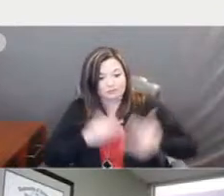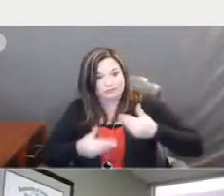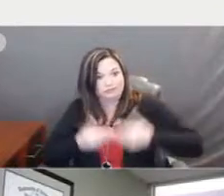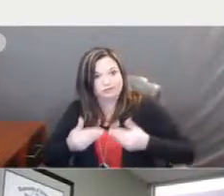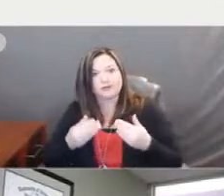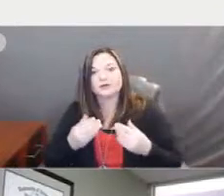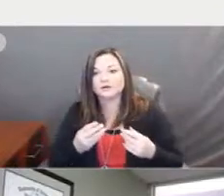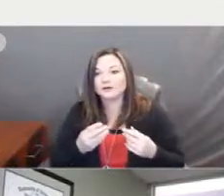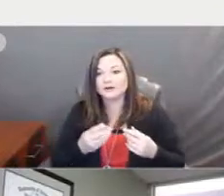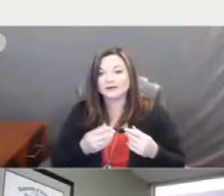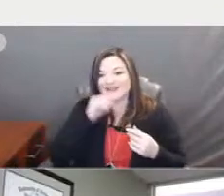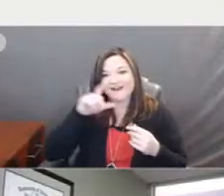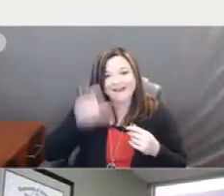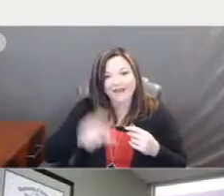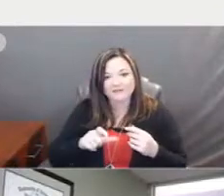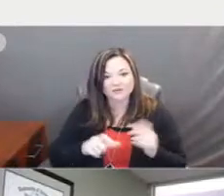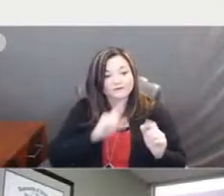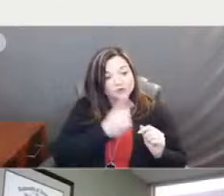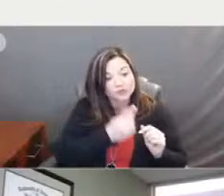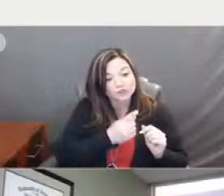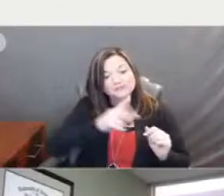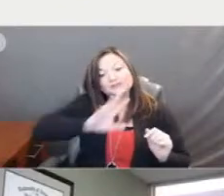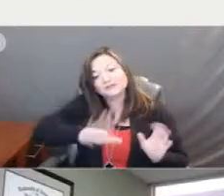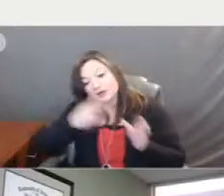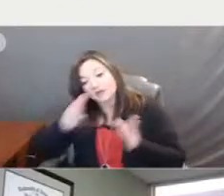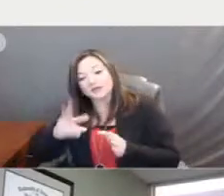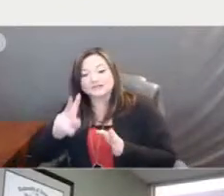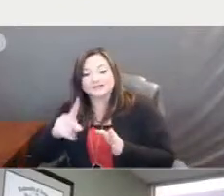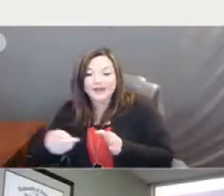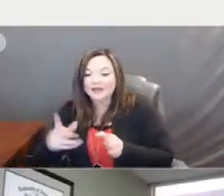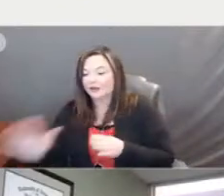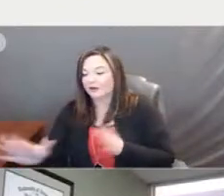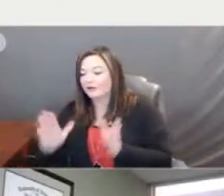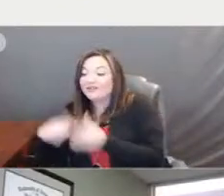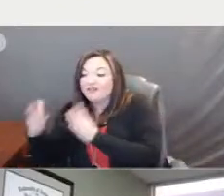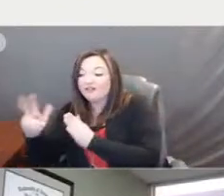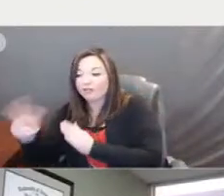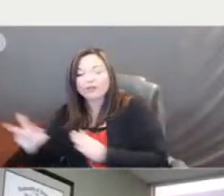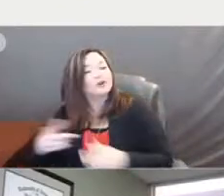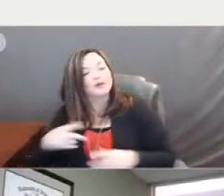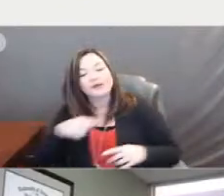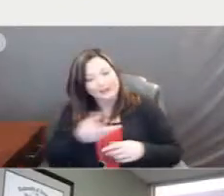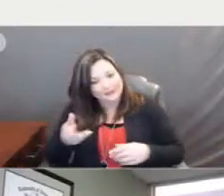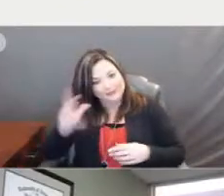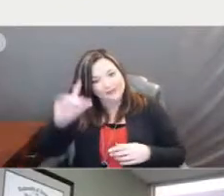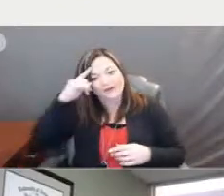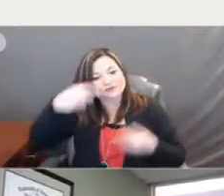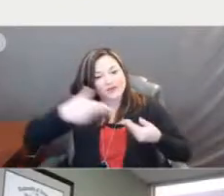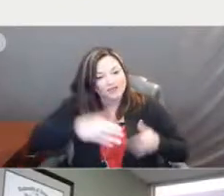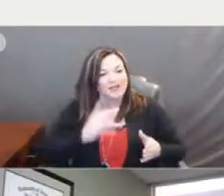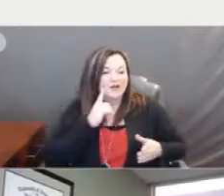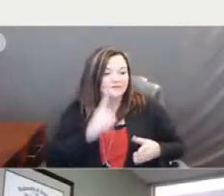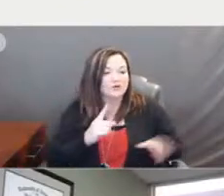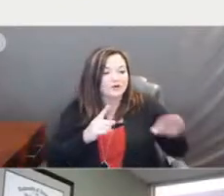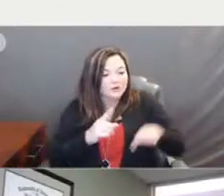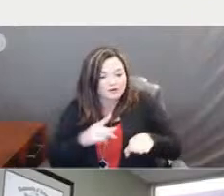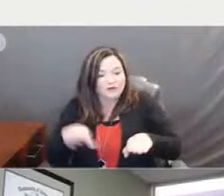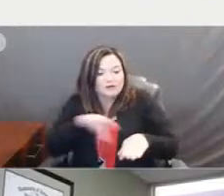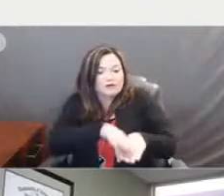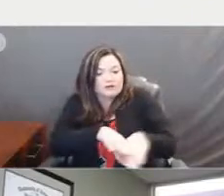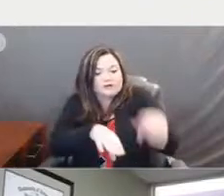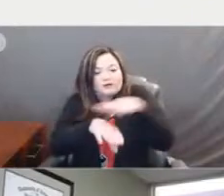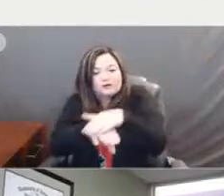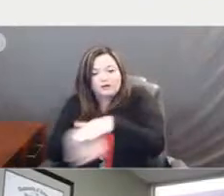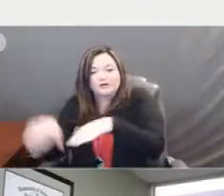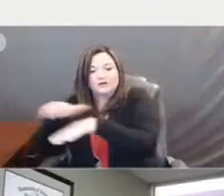them sequentially, they could do some of them overlapping at the same time. Plus, they funded the development of